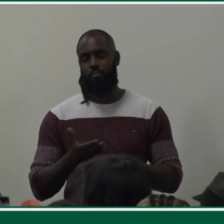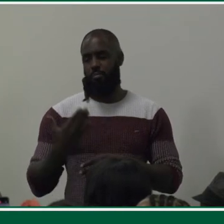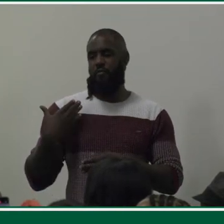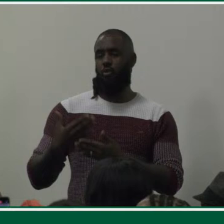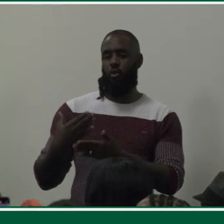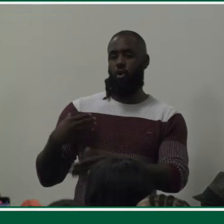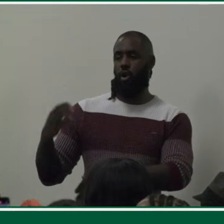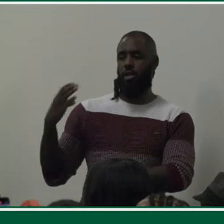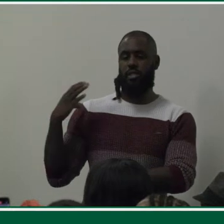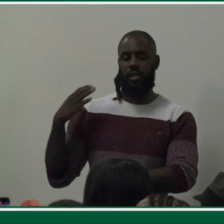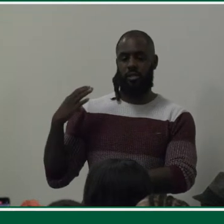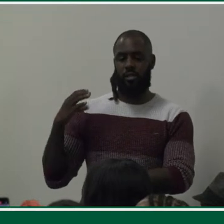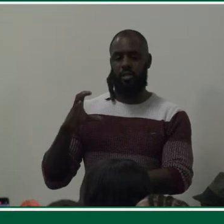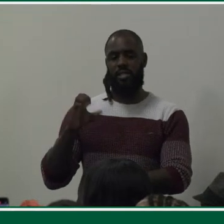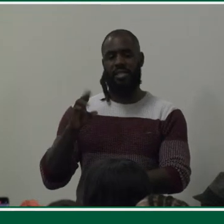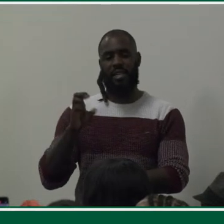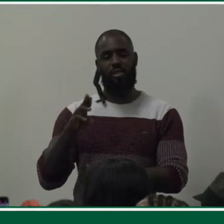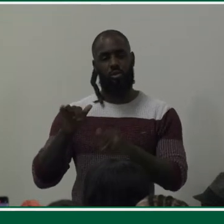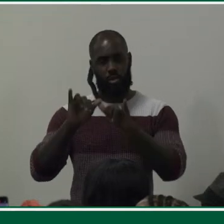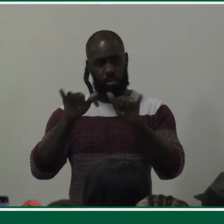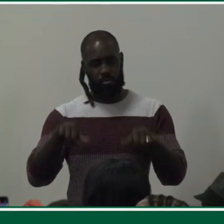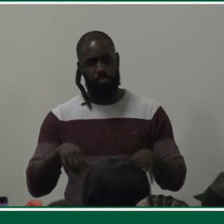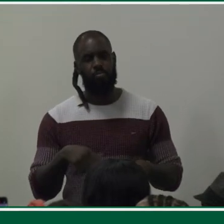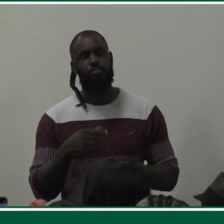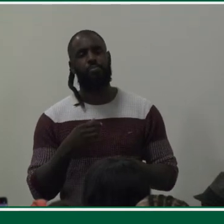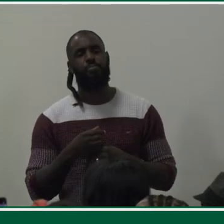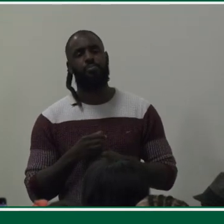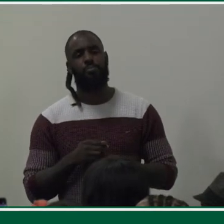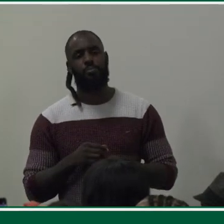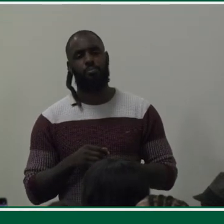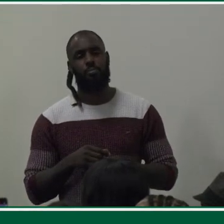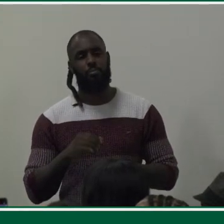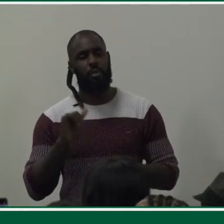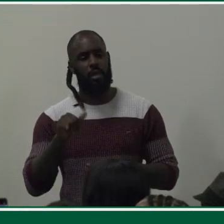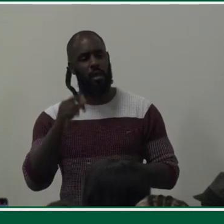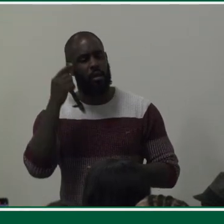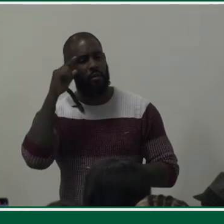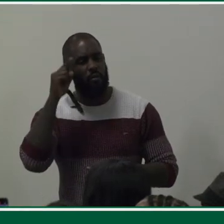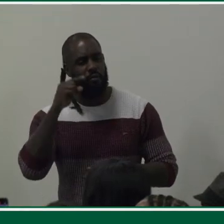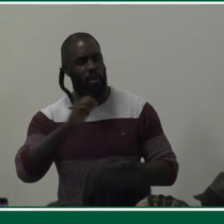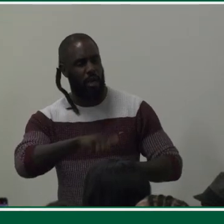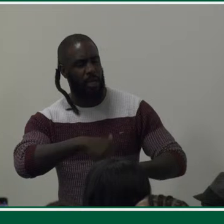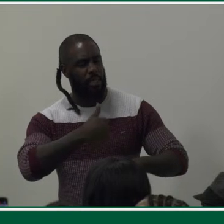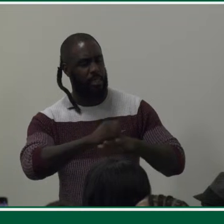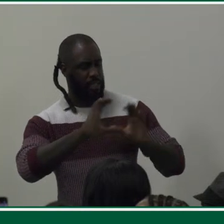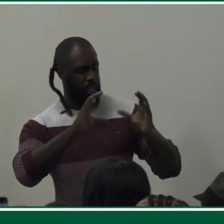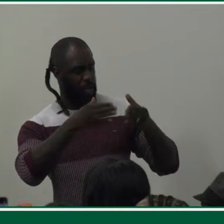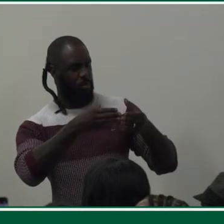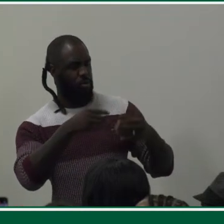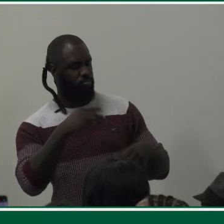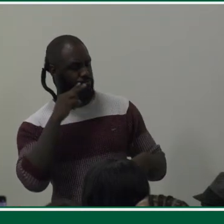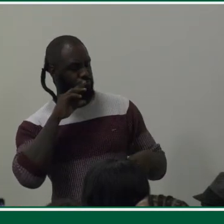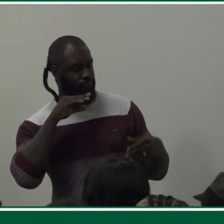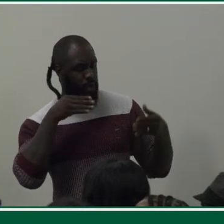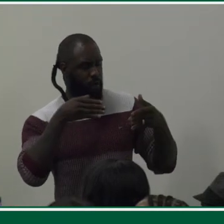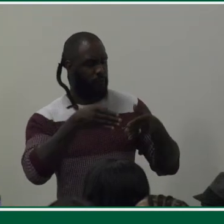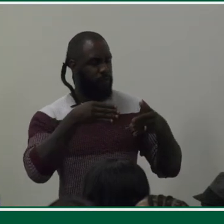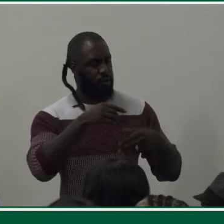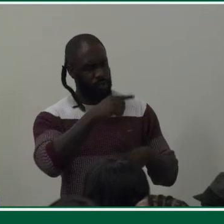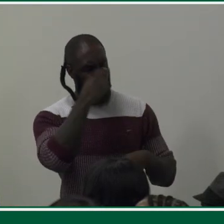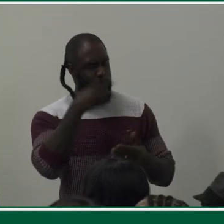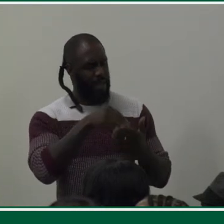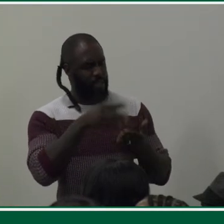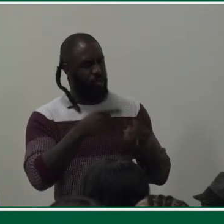chancellor of the CSU system, and that was to form a group looking at black student success and to try to understand